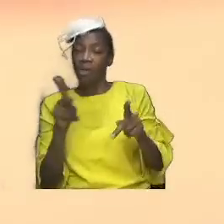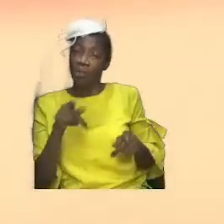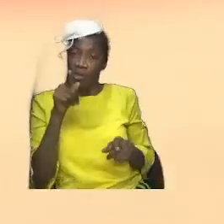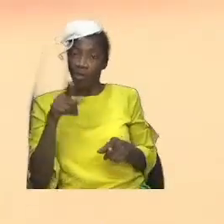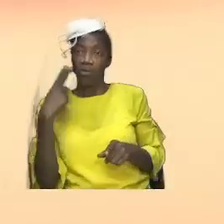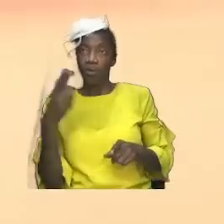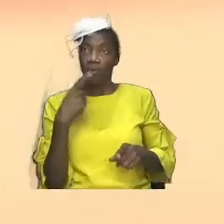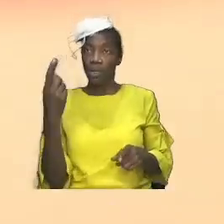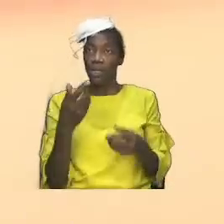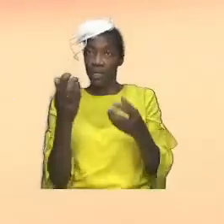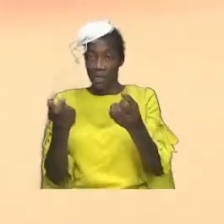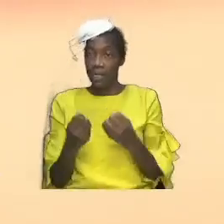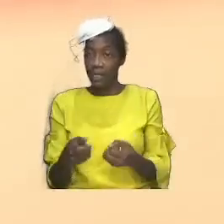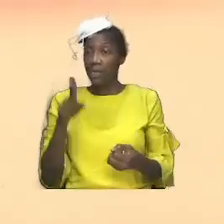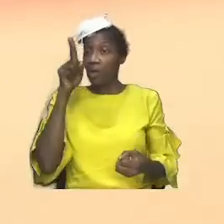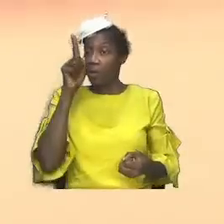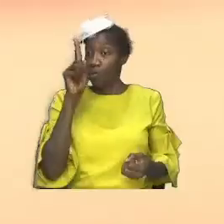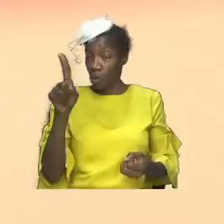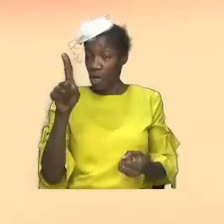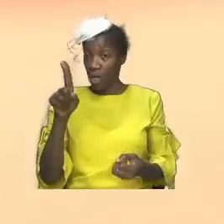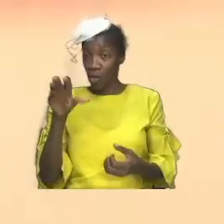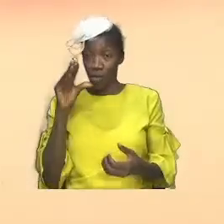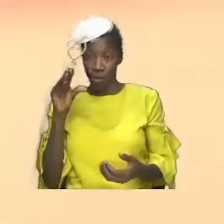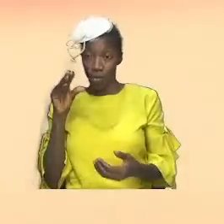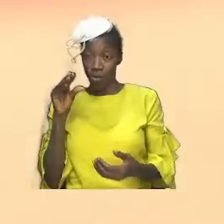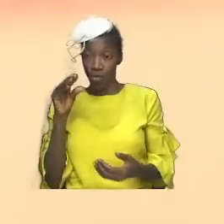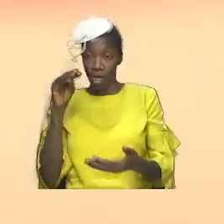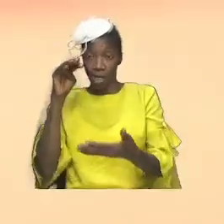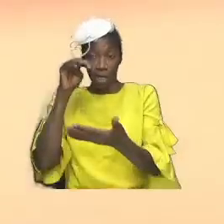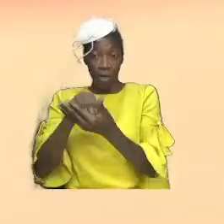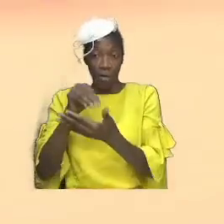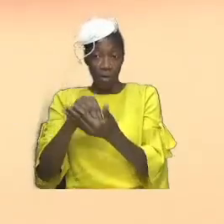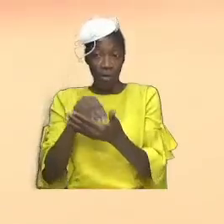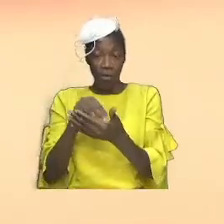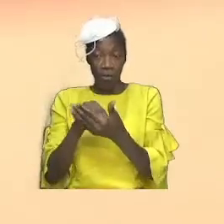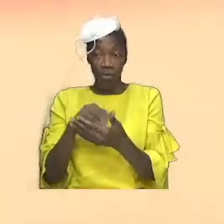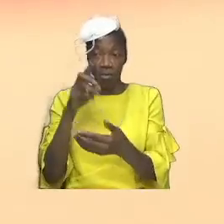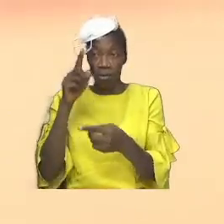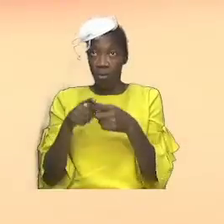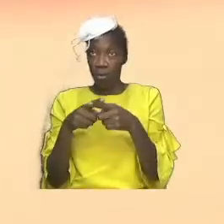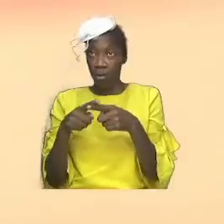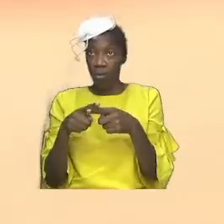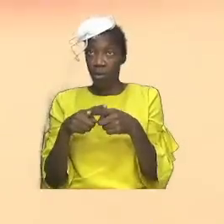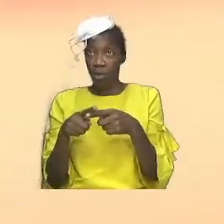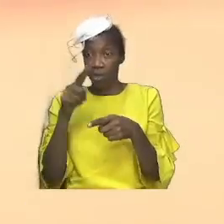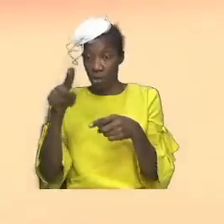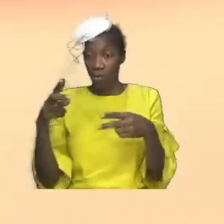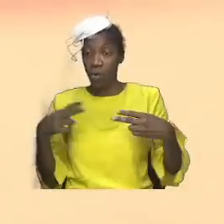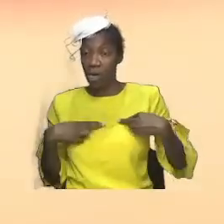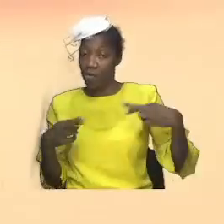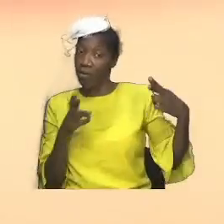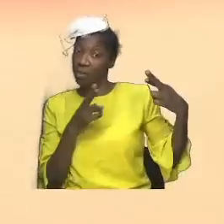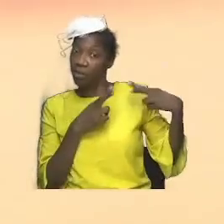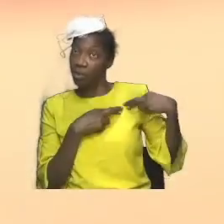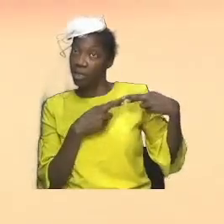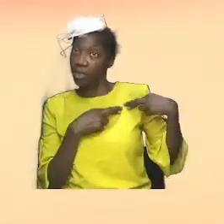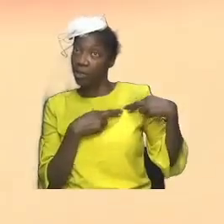get $100,000 and $300,000 a month, you have a